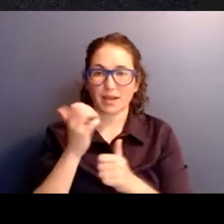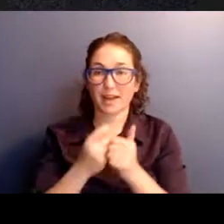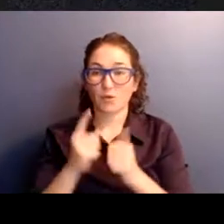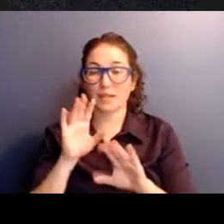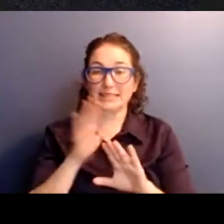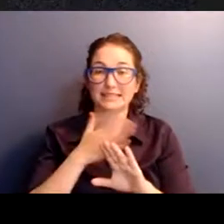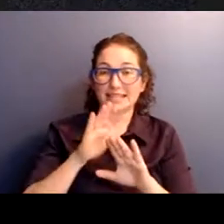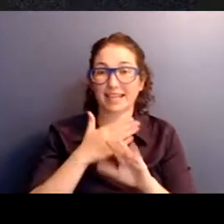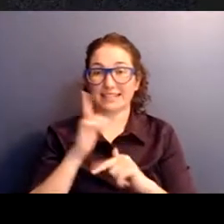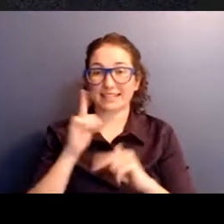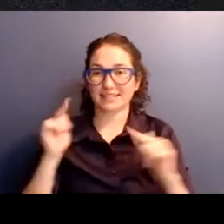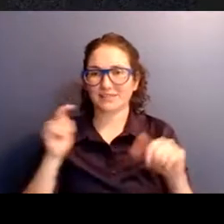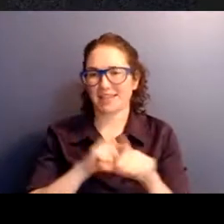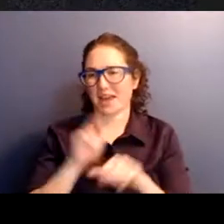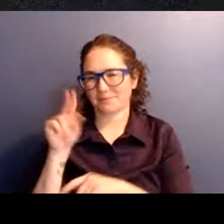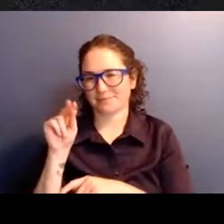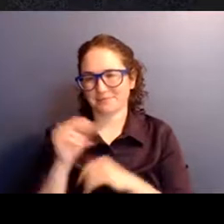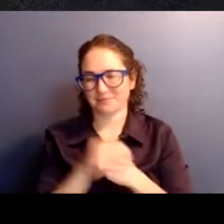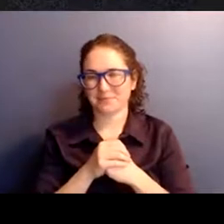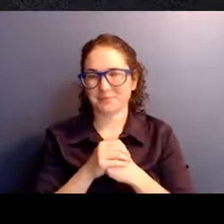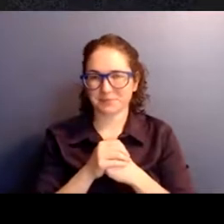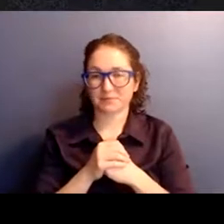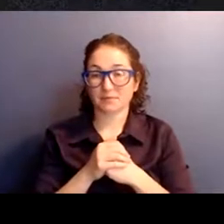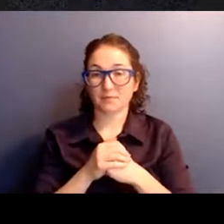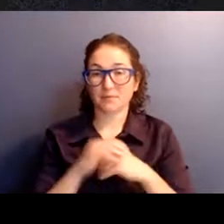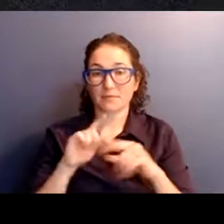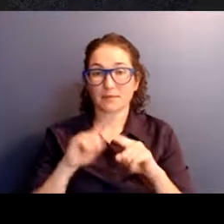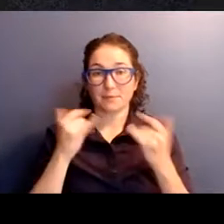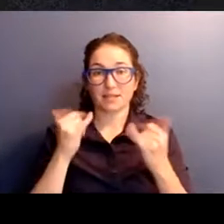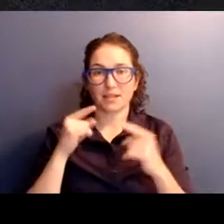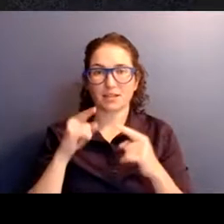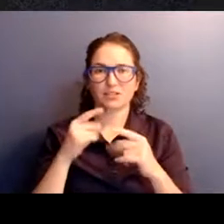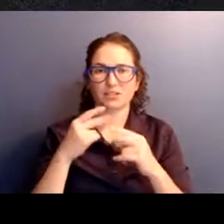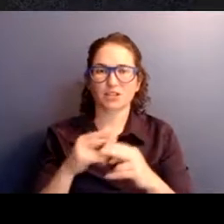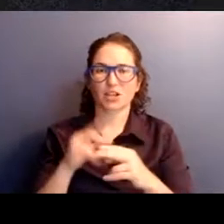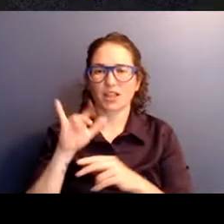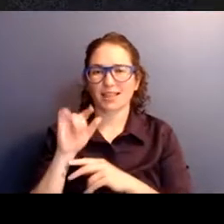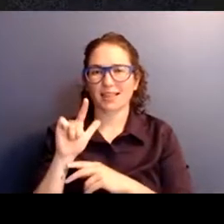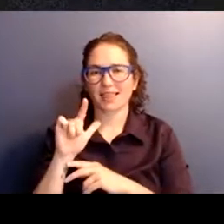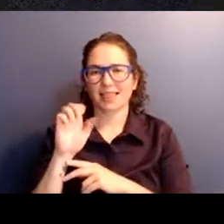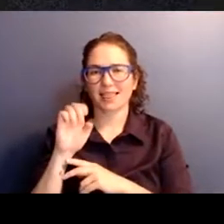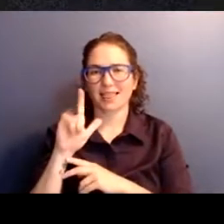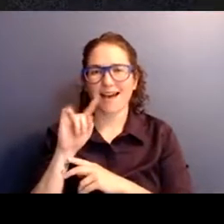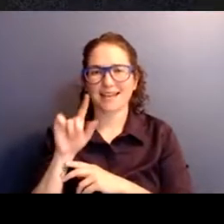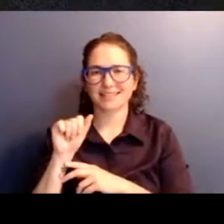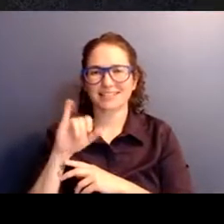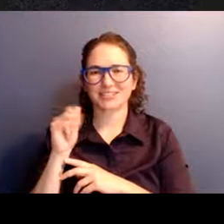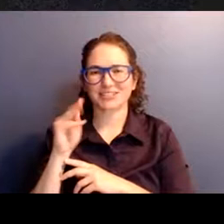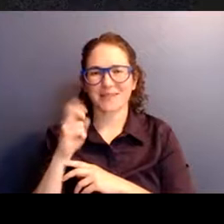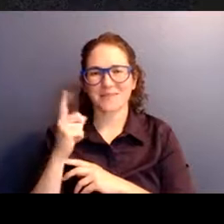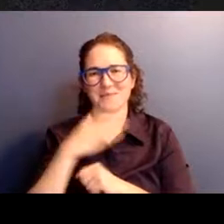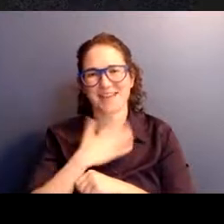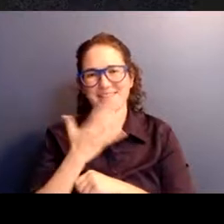at different times. But in this piece called Little Liza Jane, I just one of my favorites.